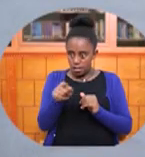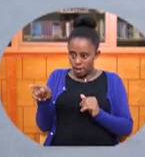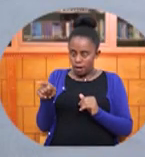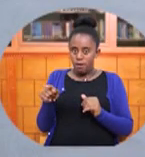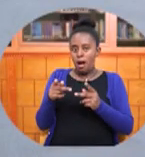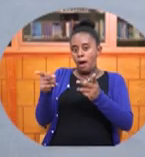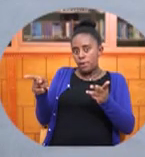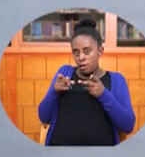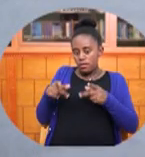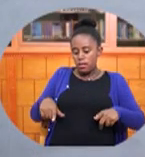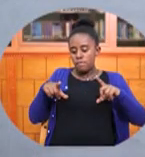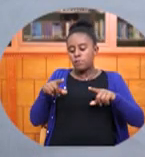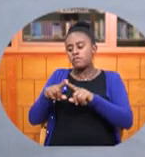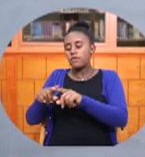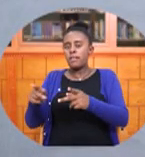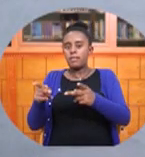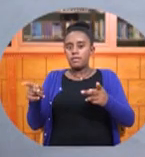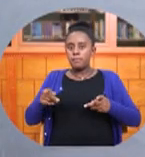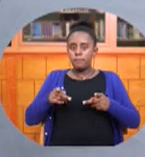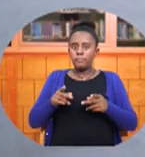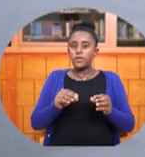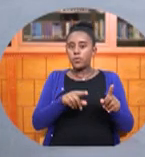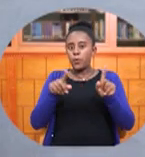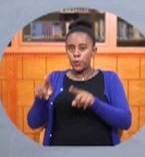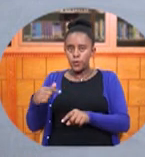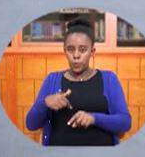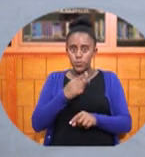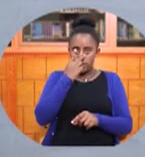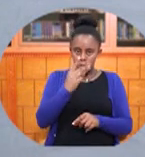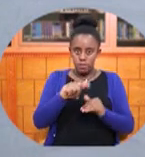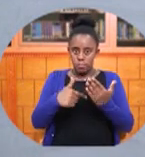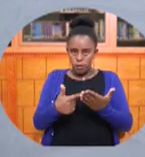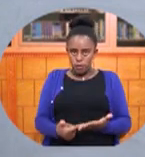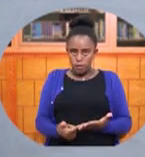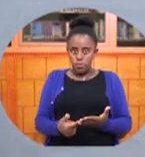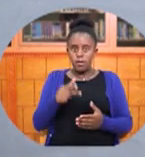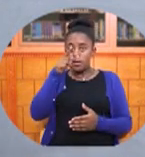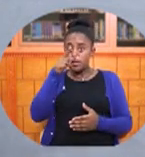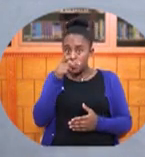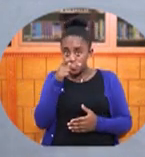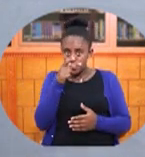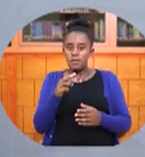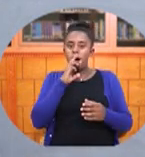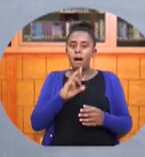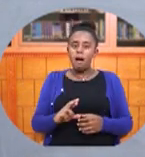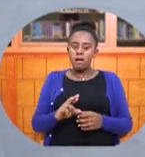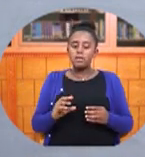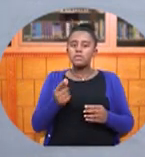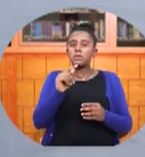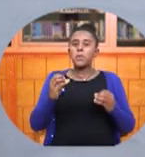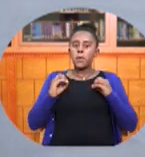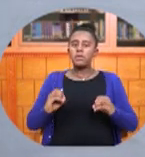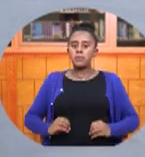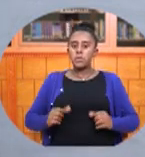habitat. They live in different habitats. And also we see about insects. Insects are the organism which